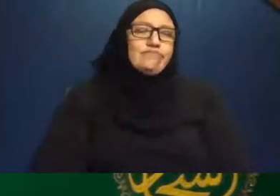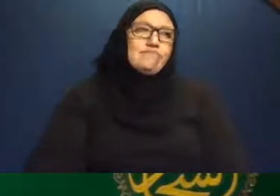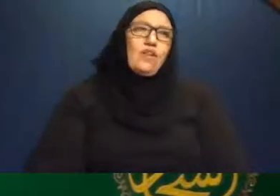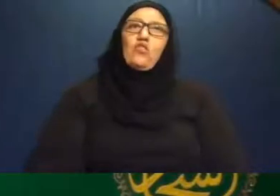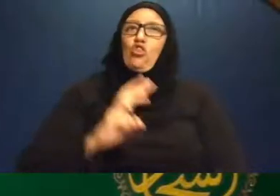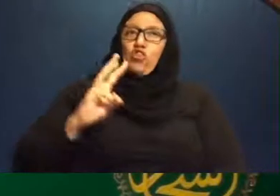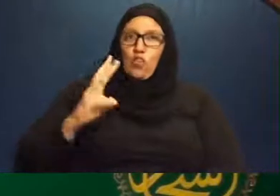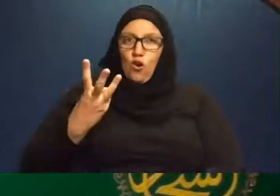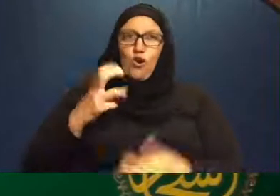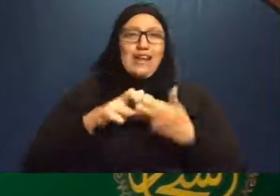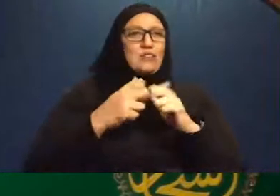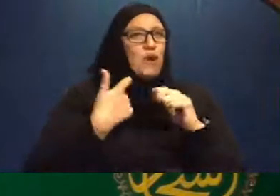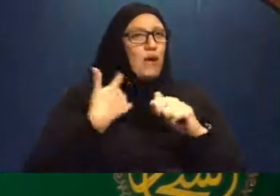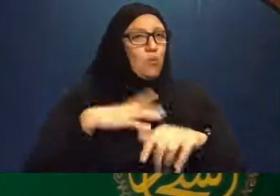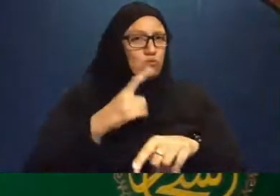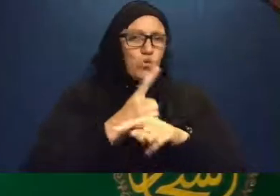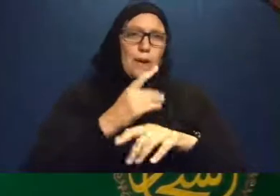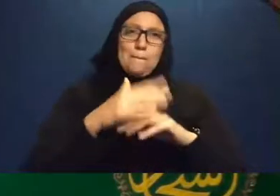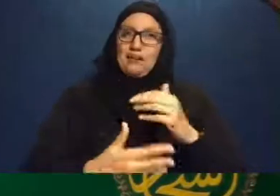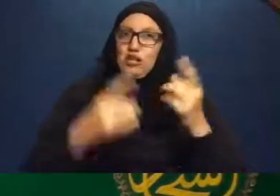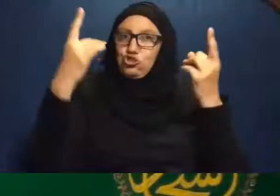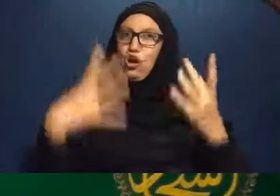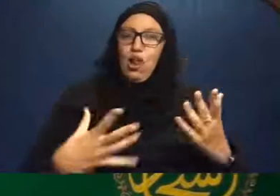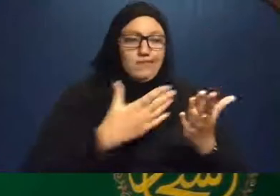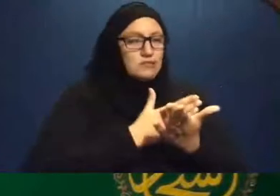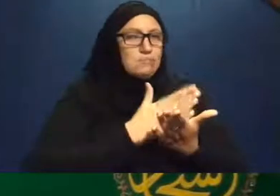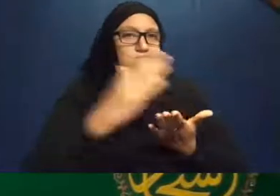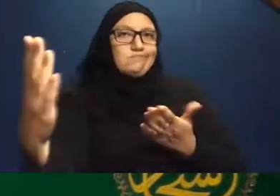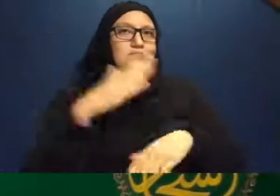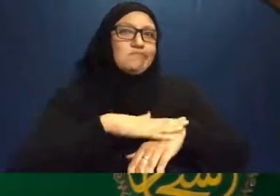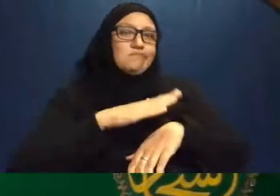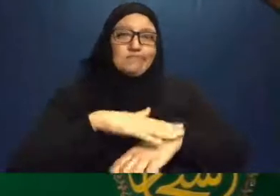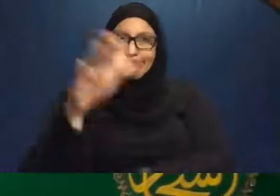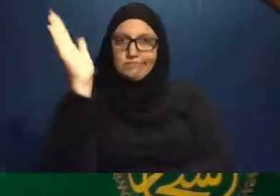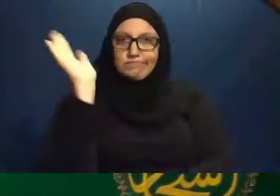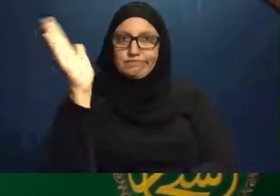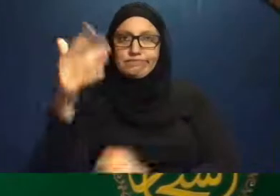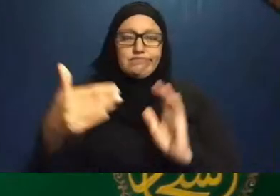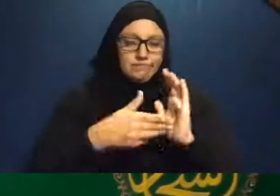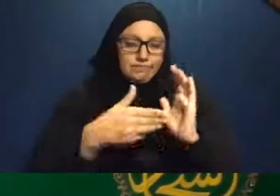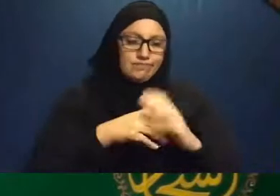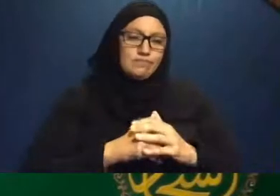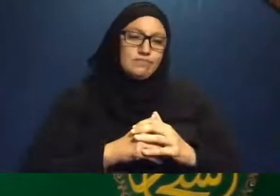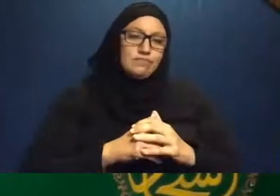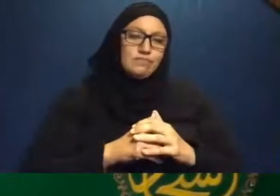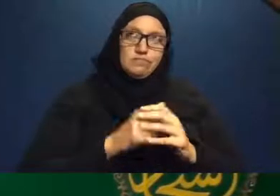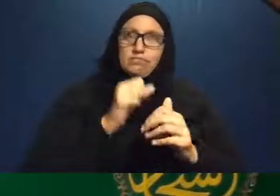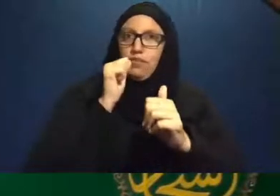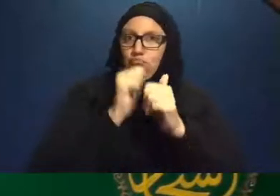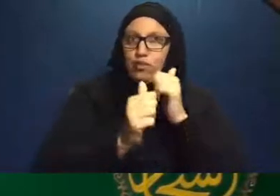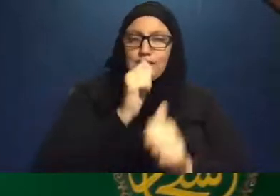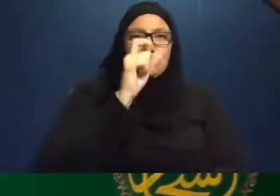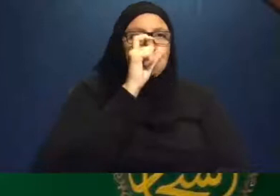it. The third issue that I want to bring to your attention, and inshallah spend the rest of my time on it, is that, brothers and